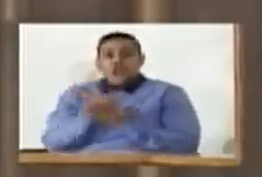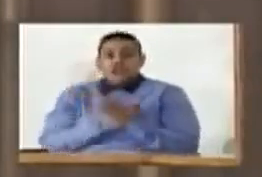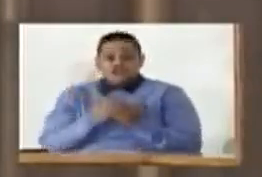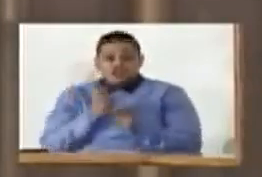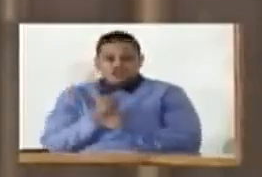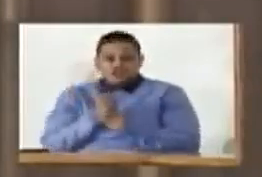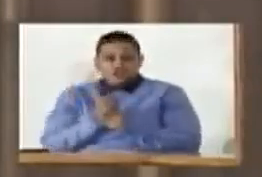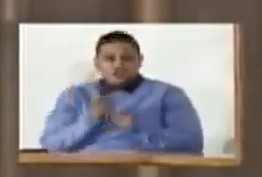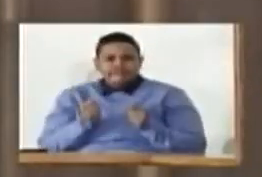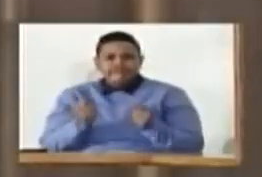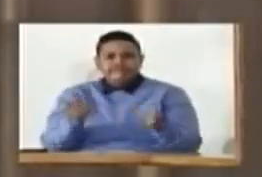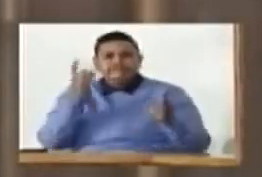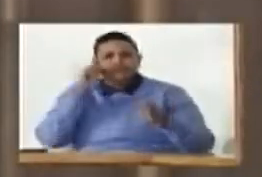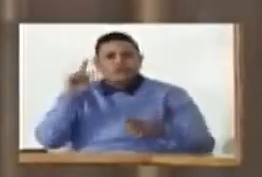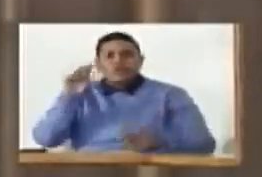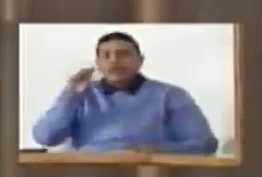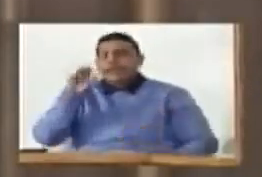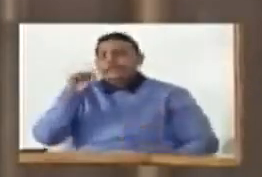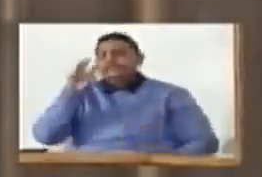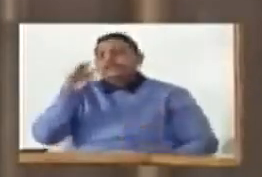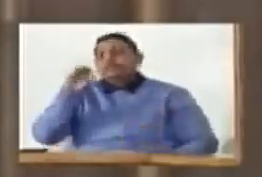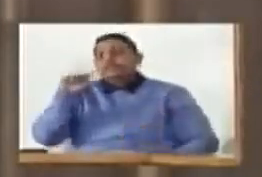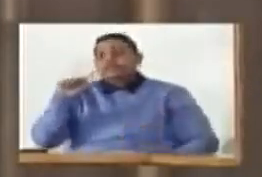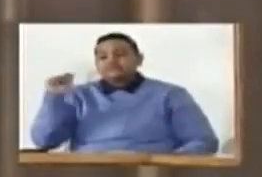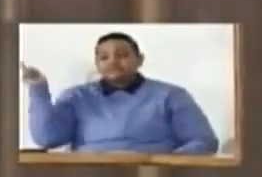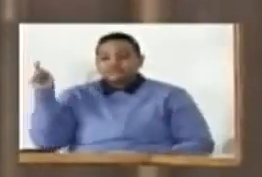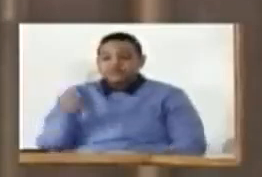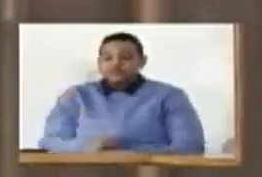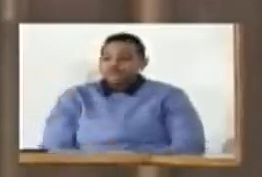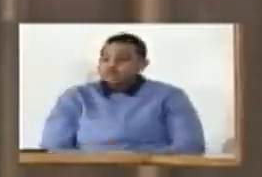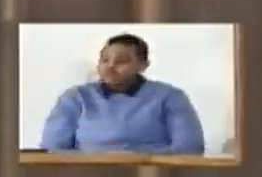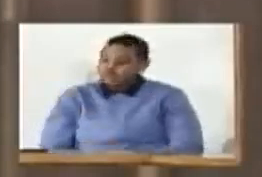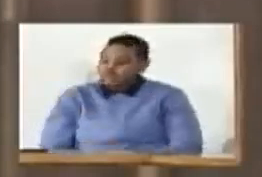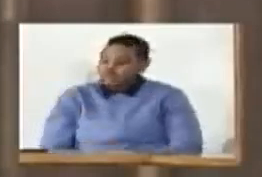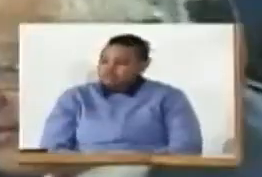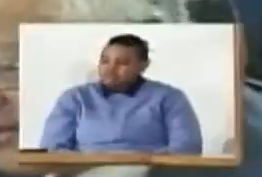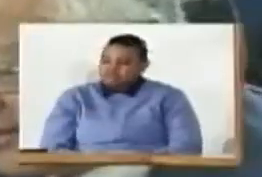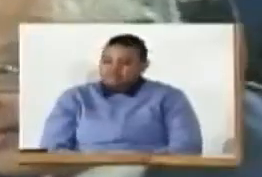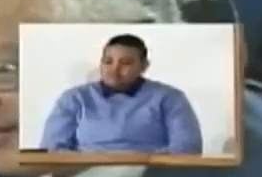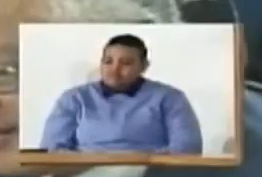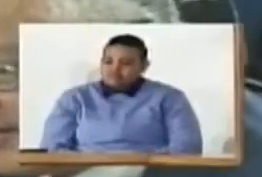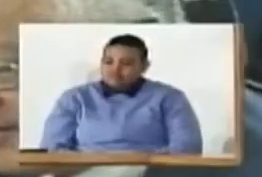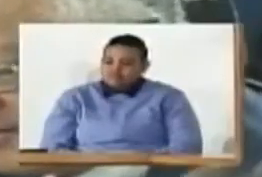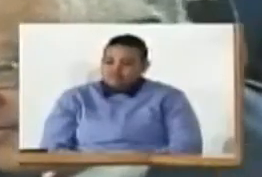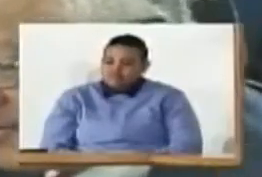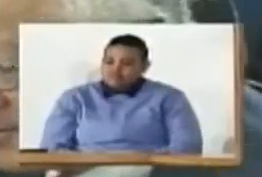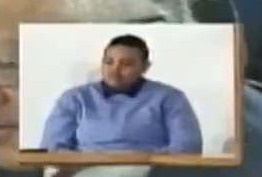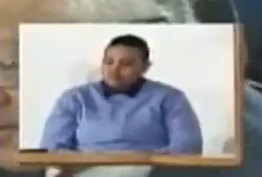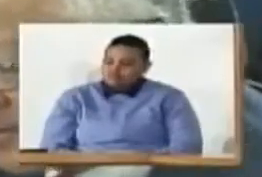for the National Solid Waste Management Authority, NSWMA.